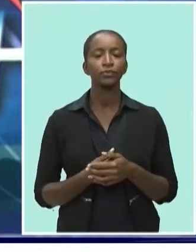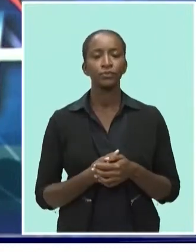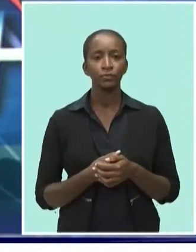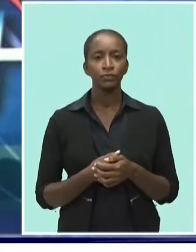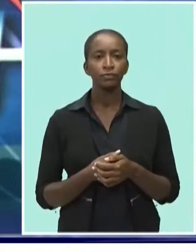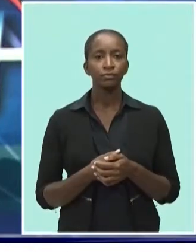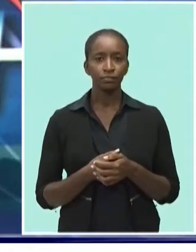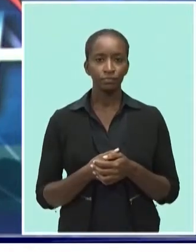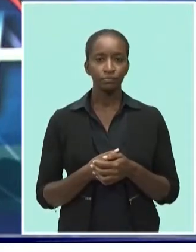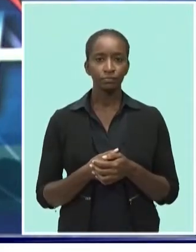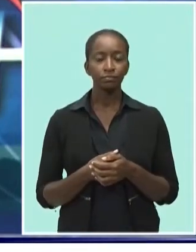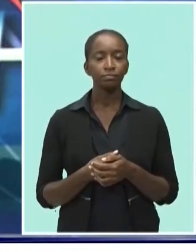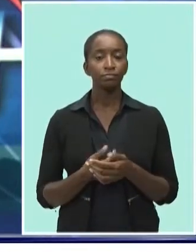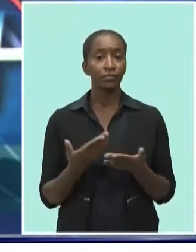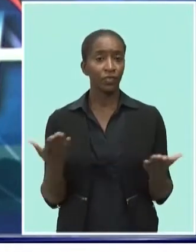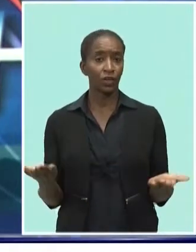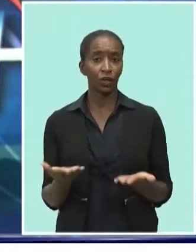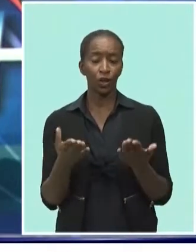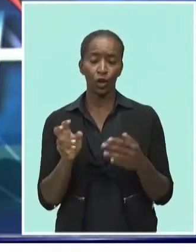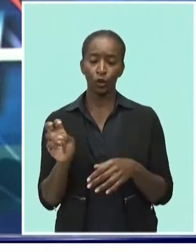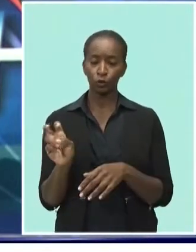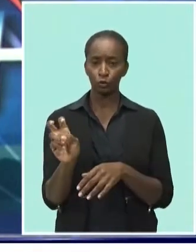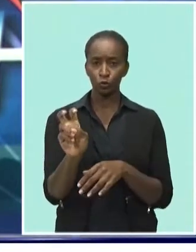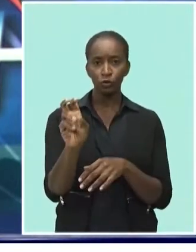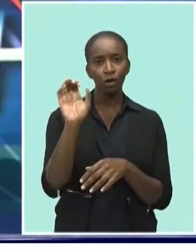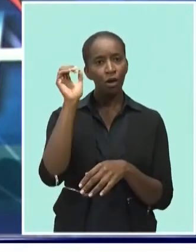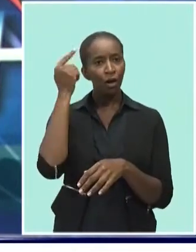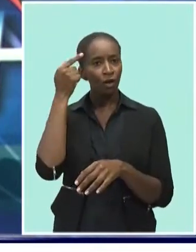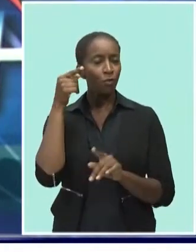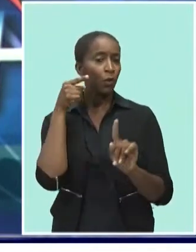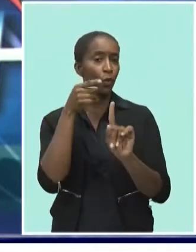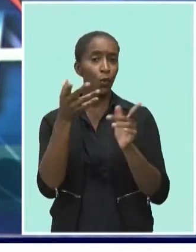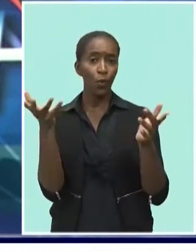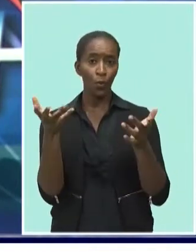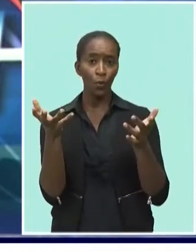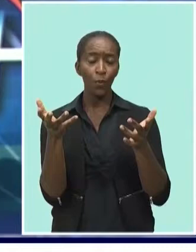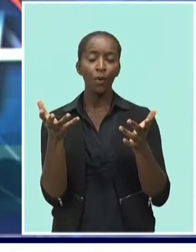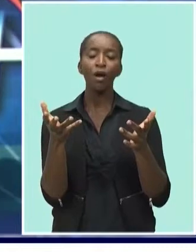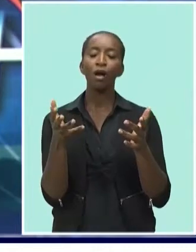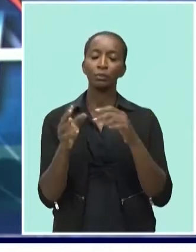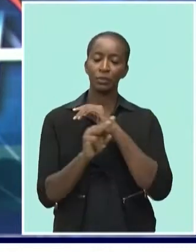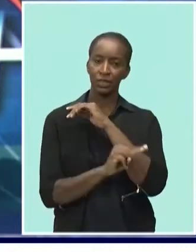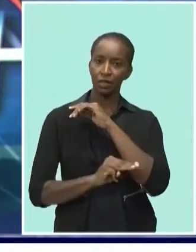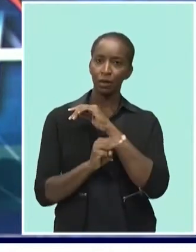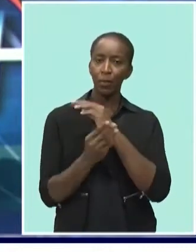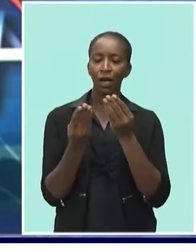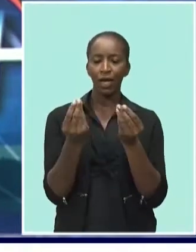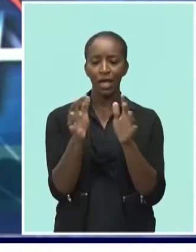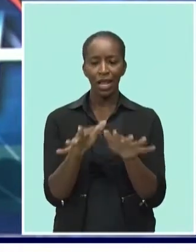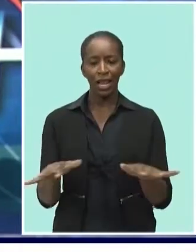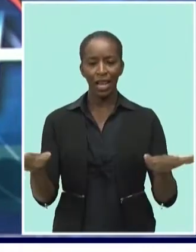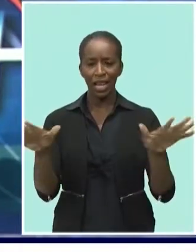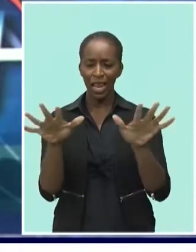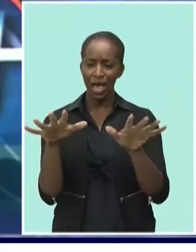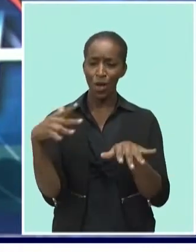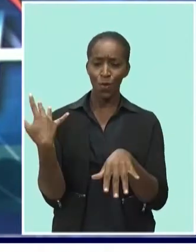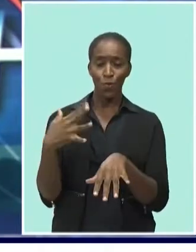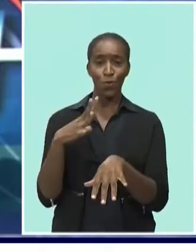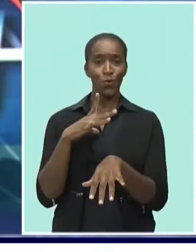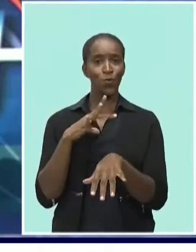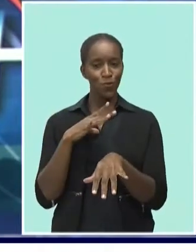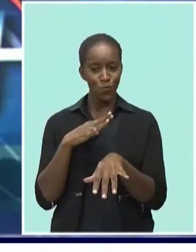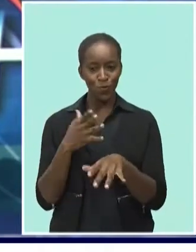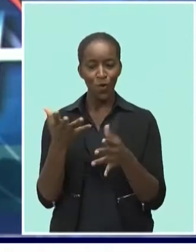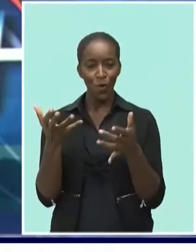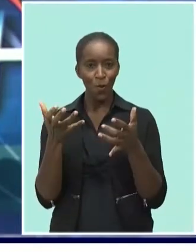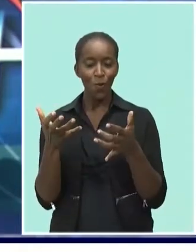for a big boost as government moves to develop some prime land in St. Michael. Last evening in Parliament, Minister of Housing and